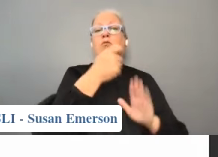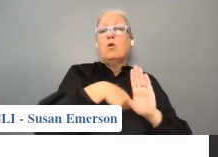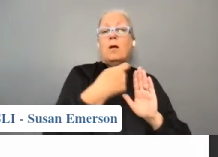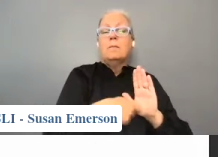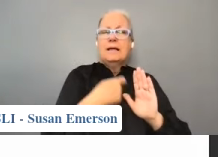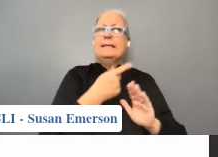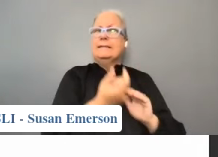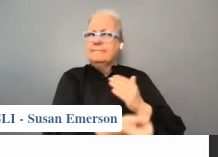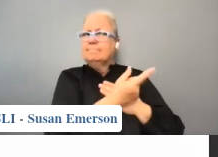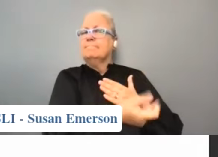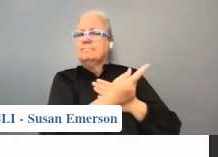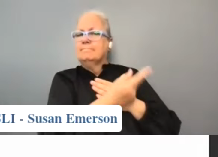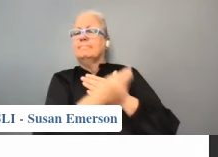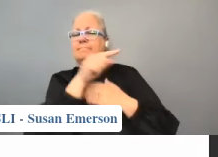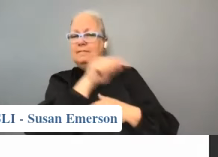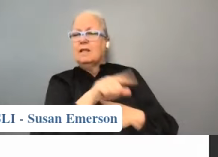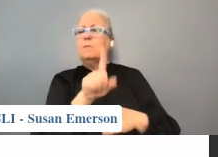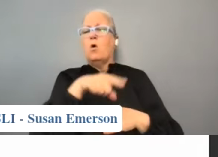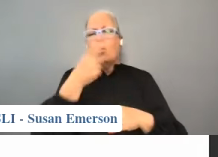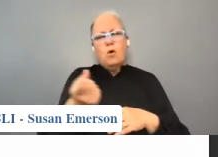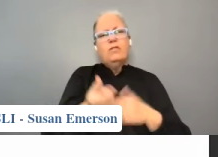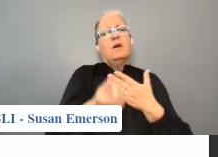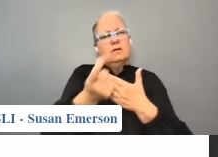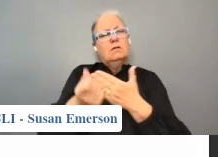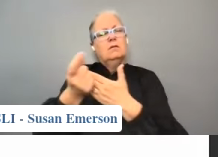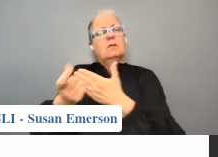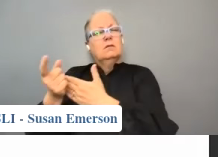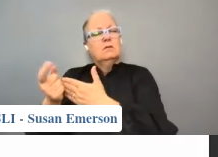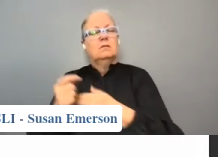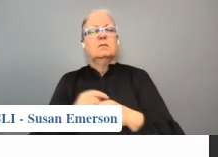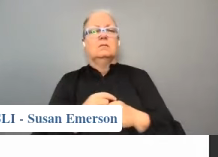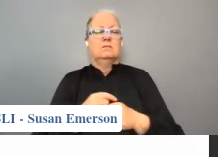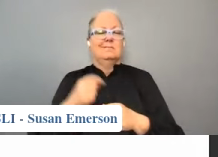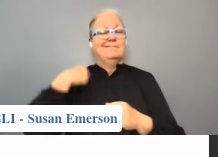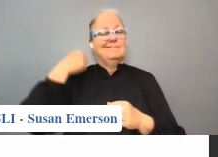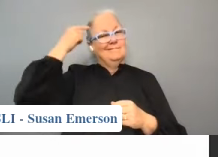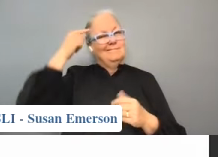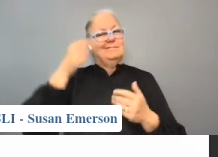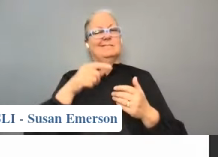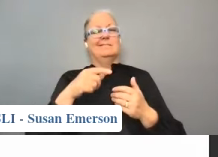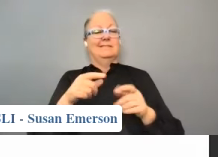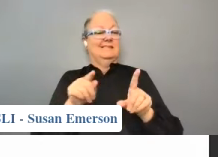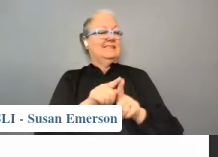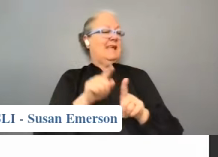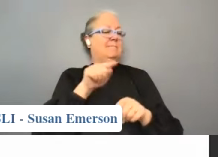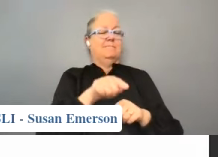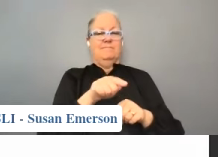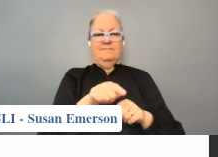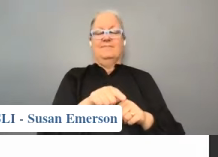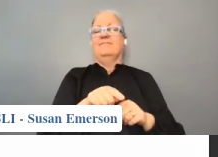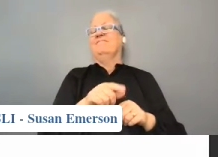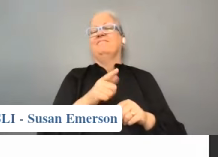be implemented in cases where the programming is around, say, early childhood education and